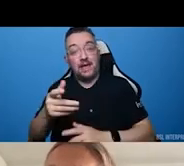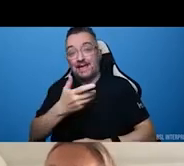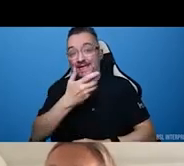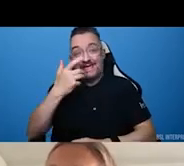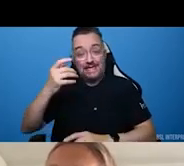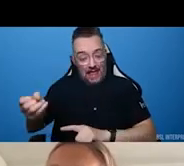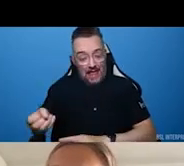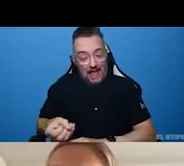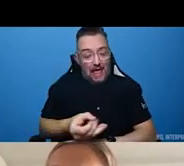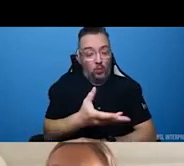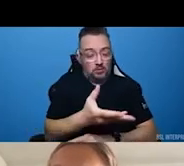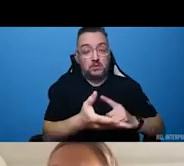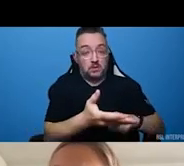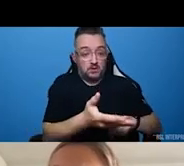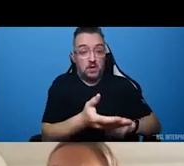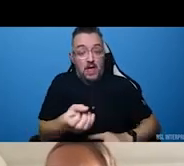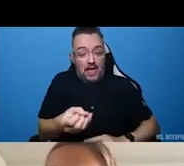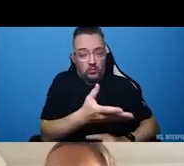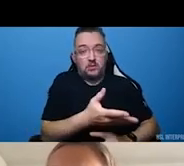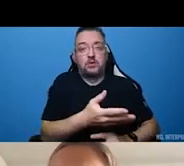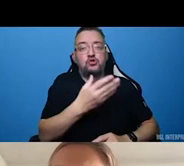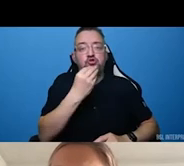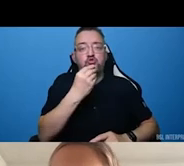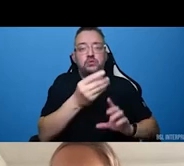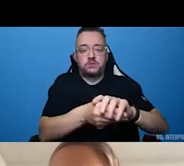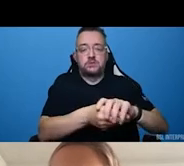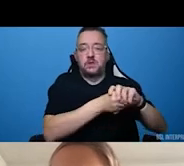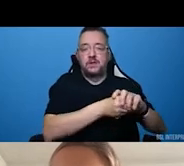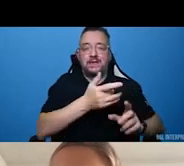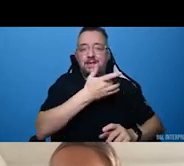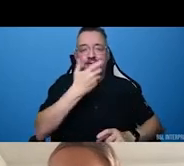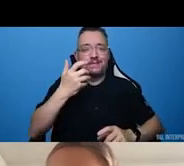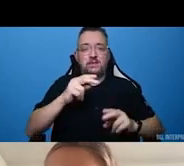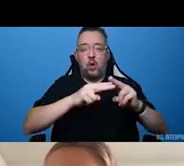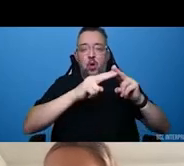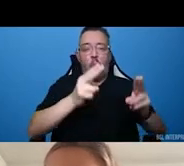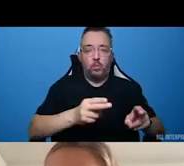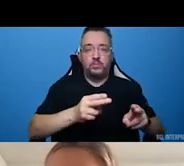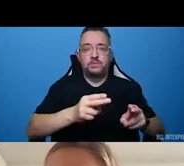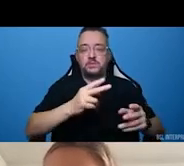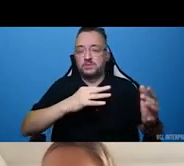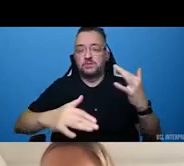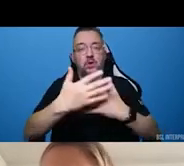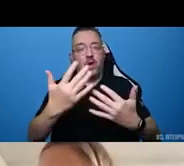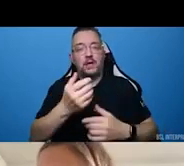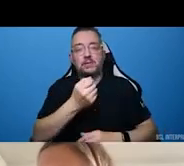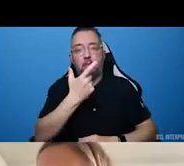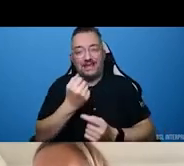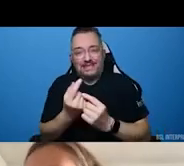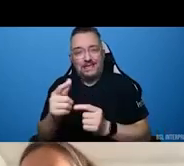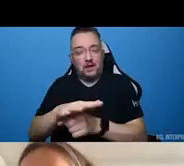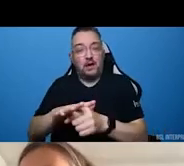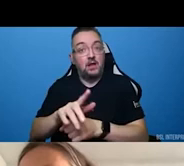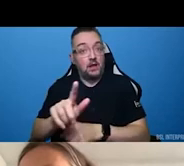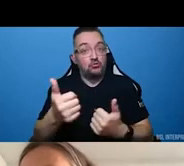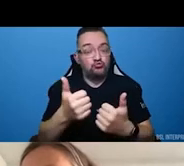to heat homes and public buildings in a suburb around an Amazon data center in Dublin. So that's productive.